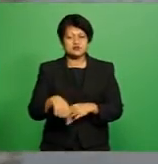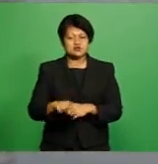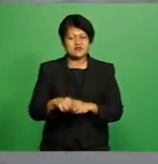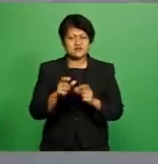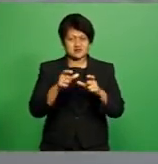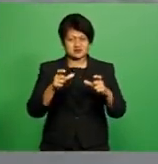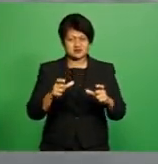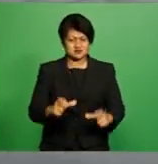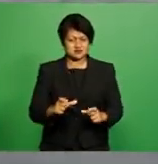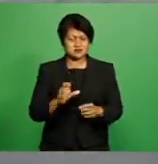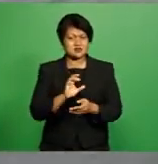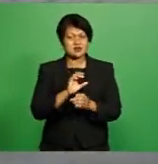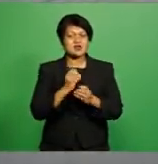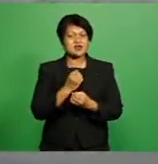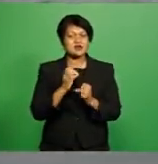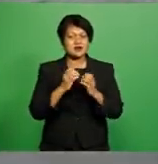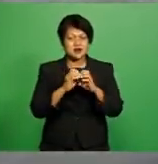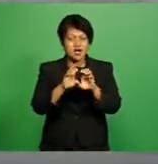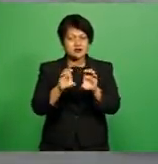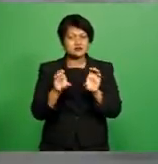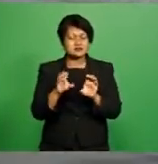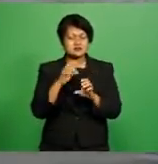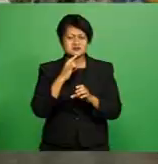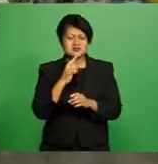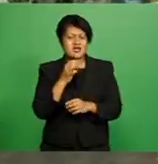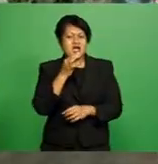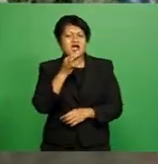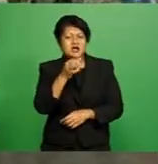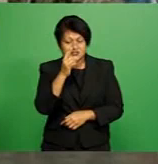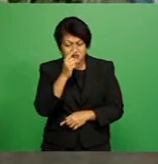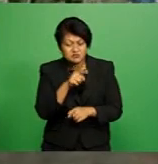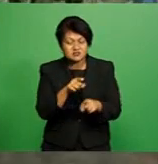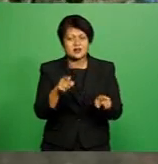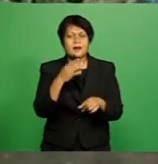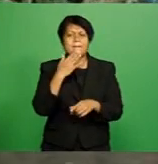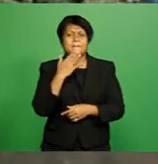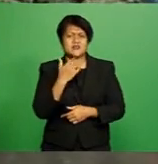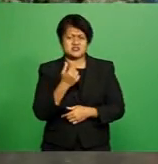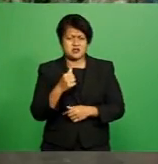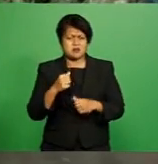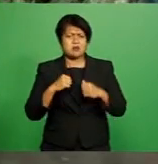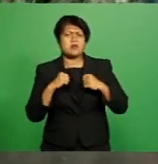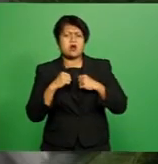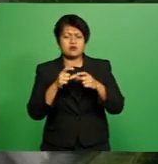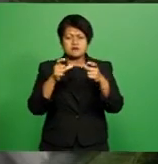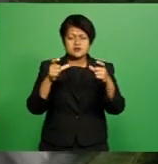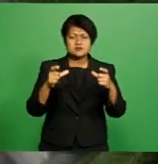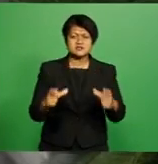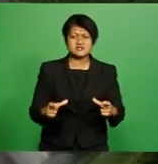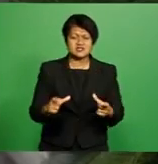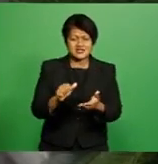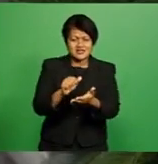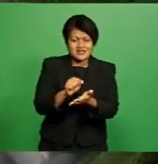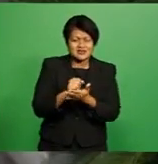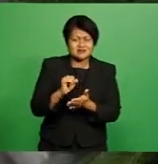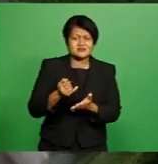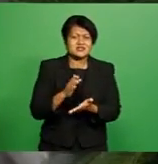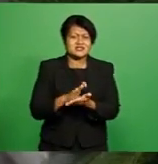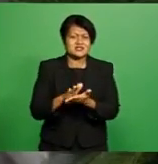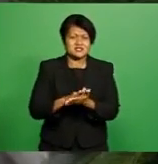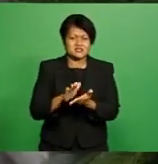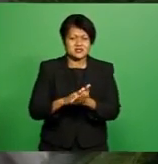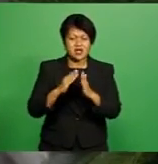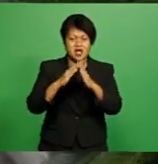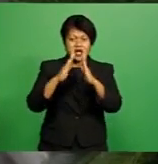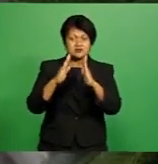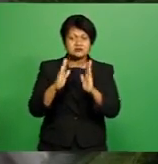Isikeli Tikonduandua is urging people to take pride in their city. Every household should start